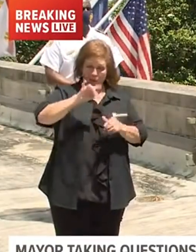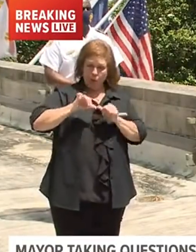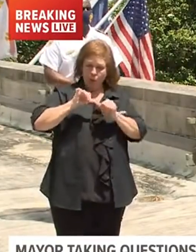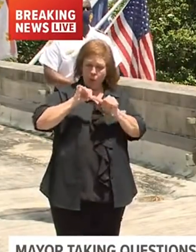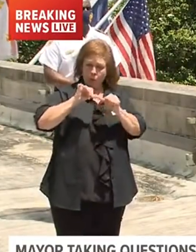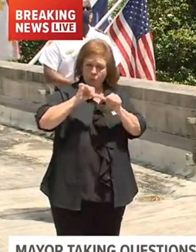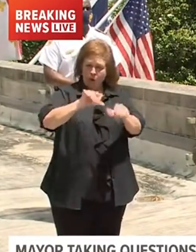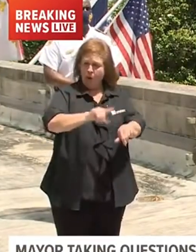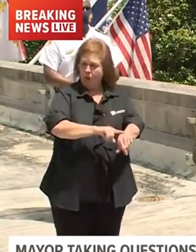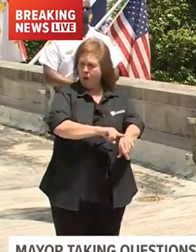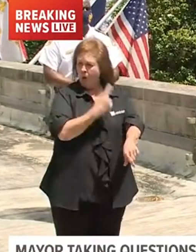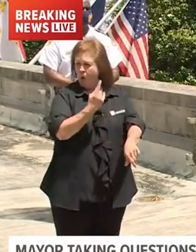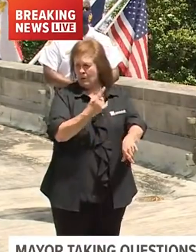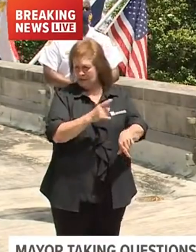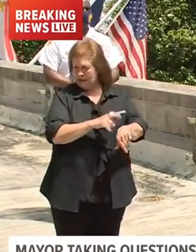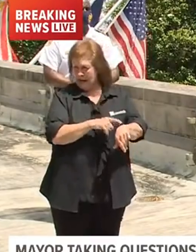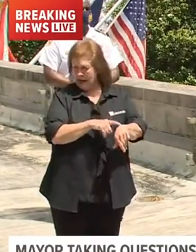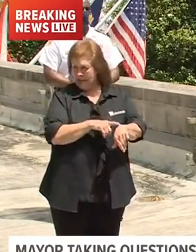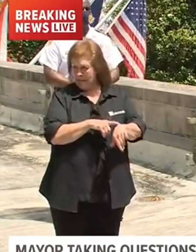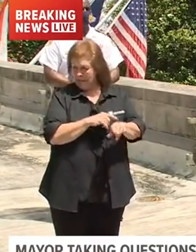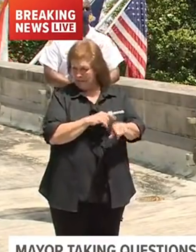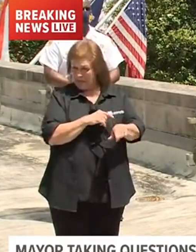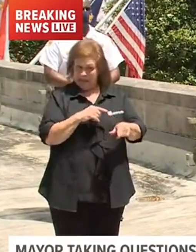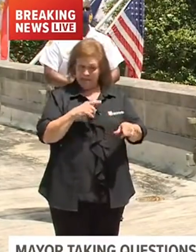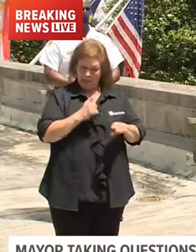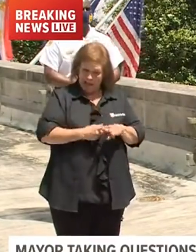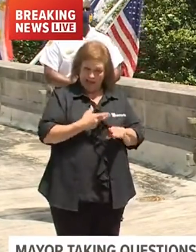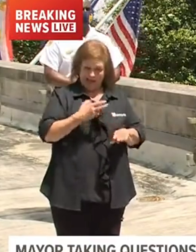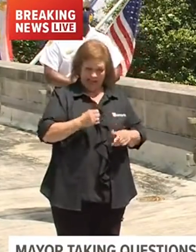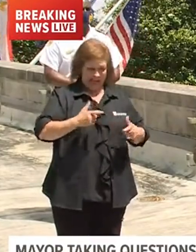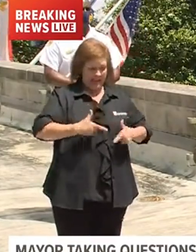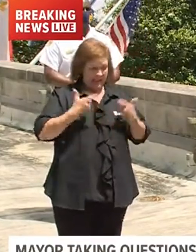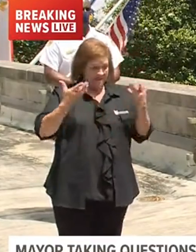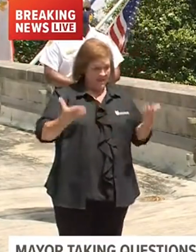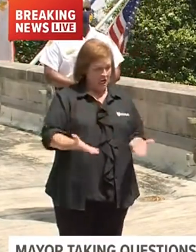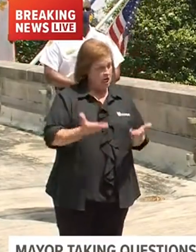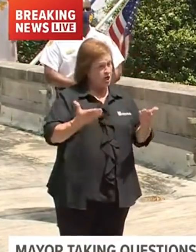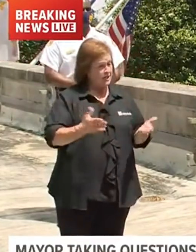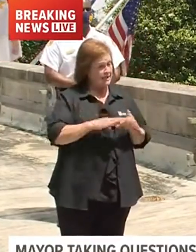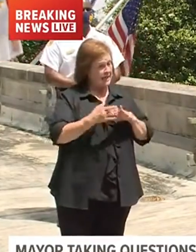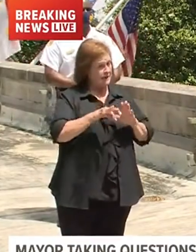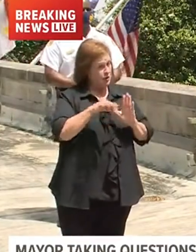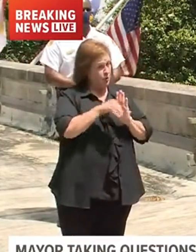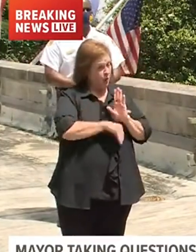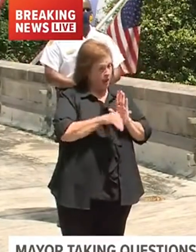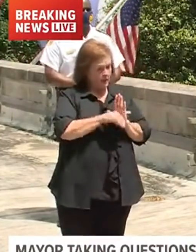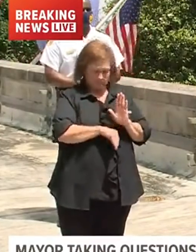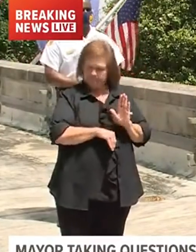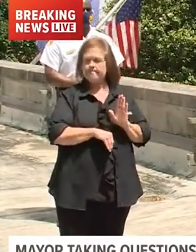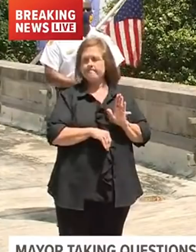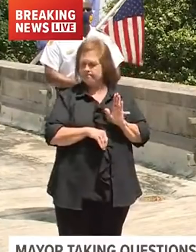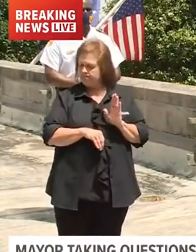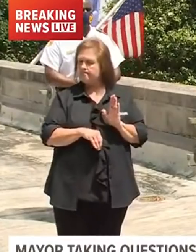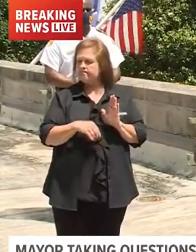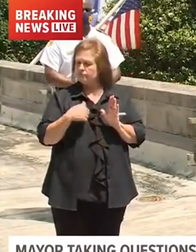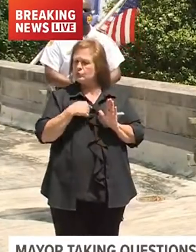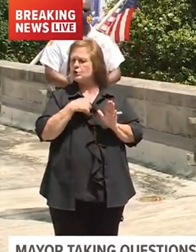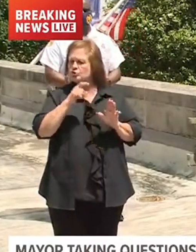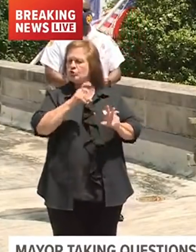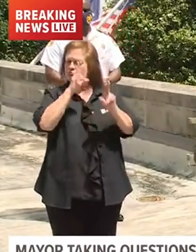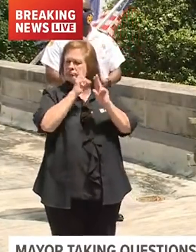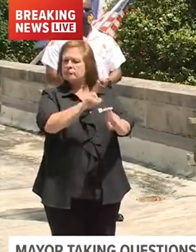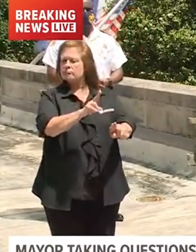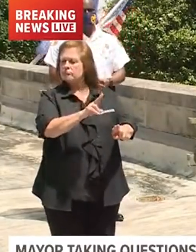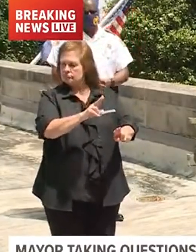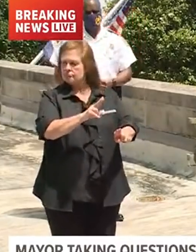USA, our guy right here, son of the city of New Orleans, he deserves that, and I'm standing with that. So thank